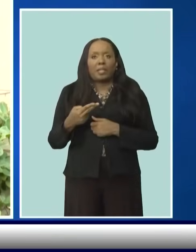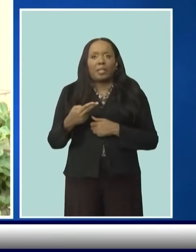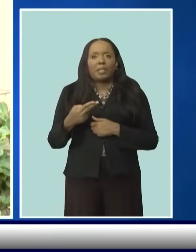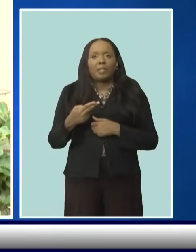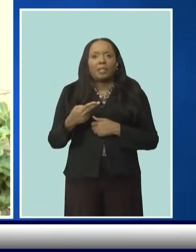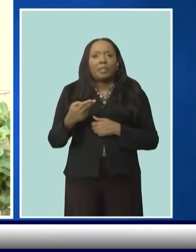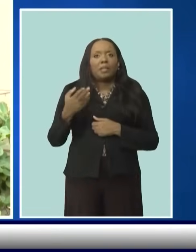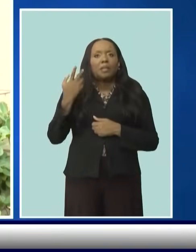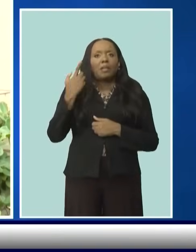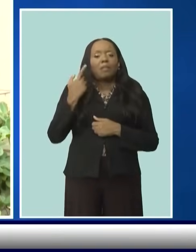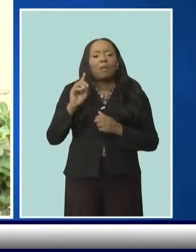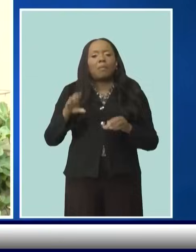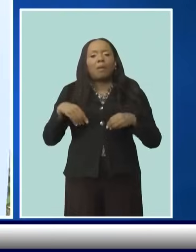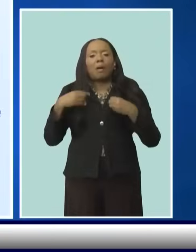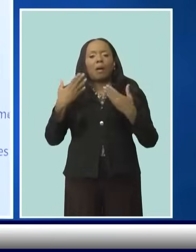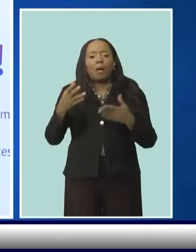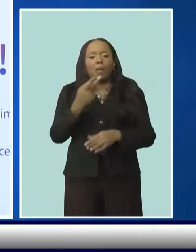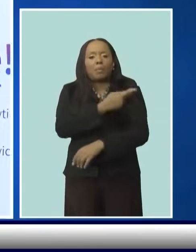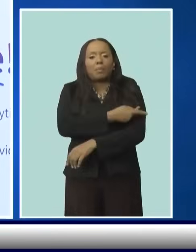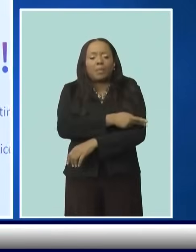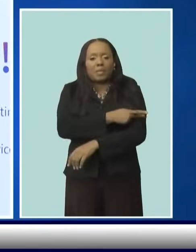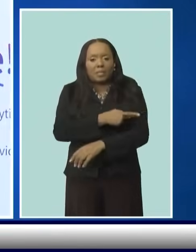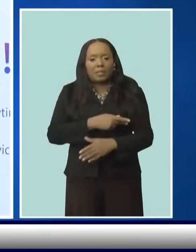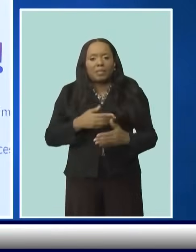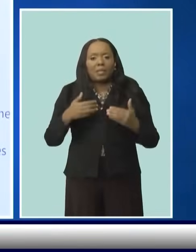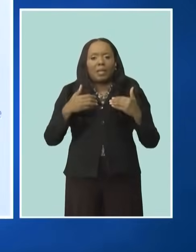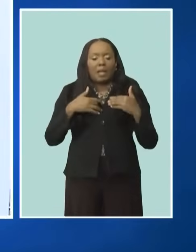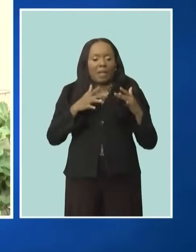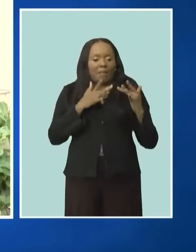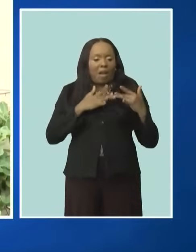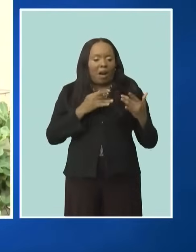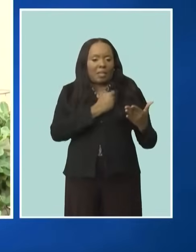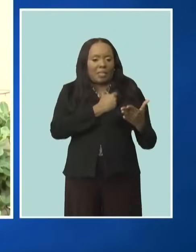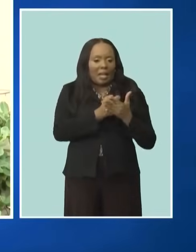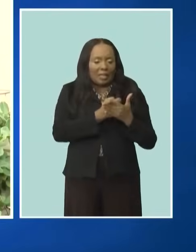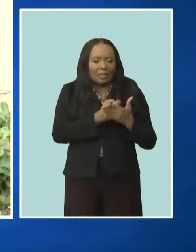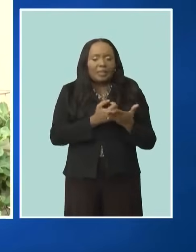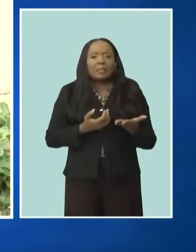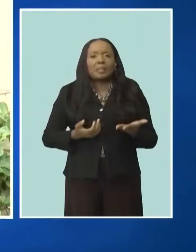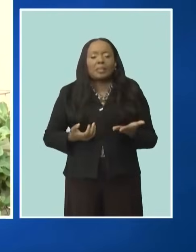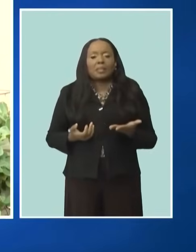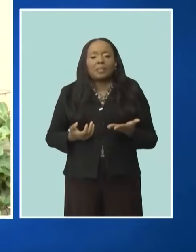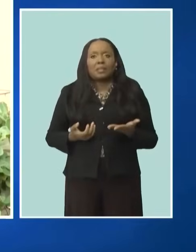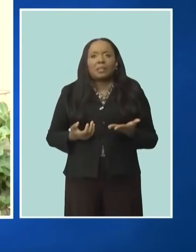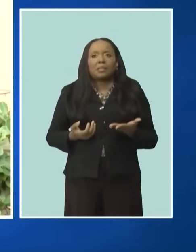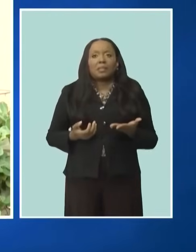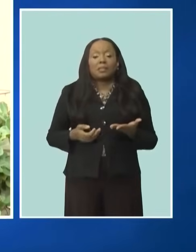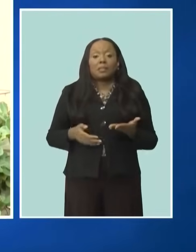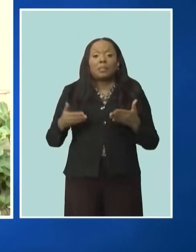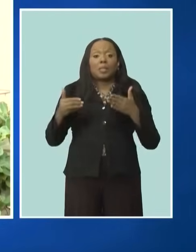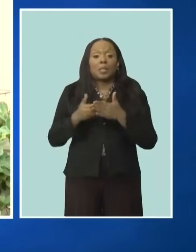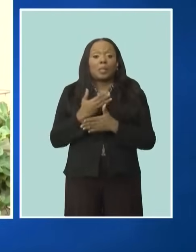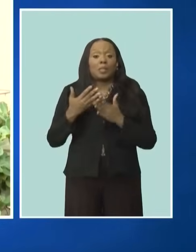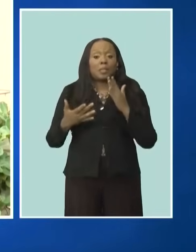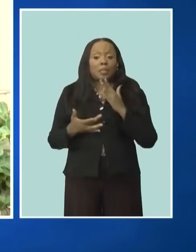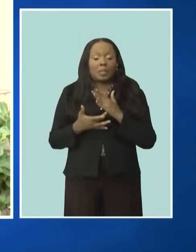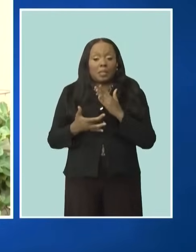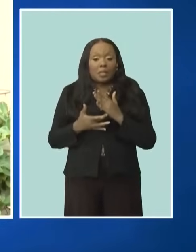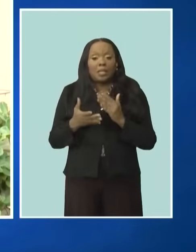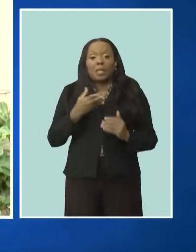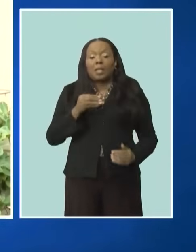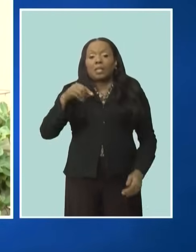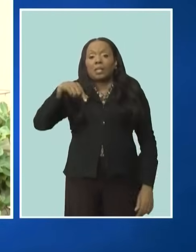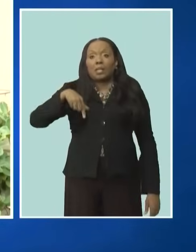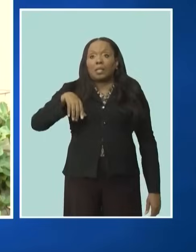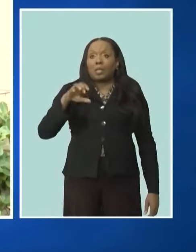therapy to patients suffering from confirmed heart attacks. With Scorpium's technology and the